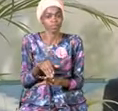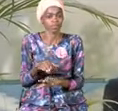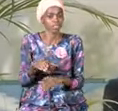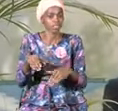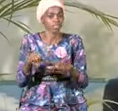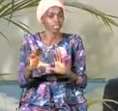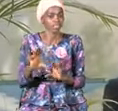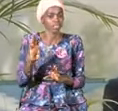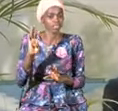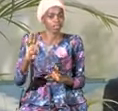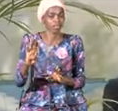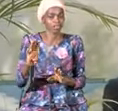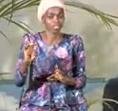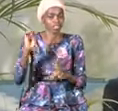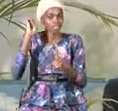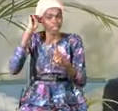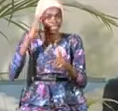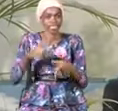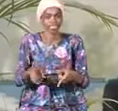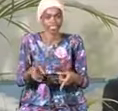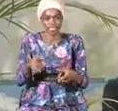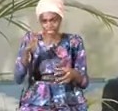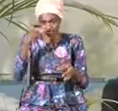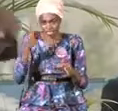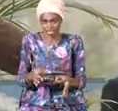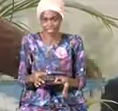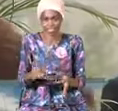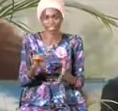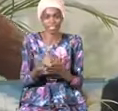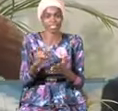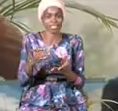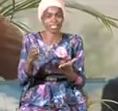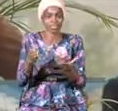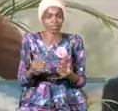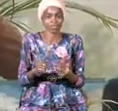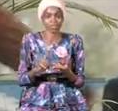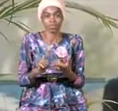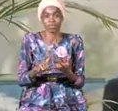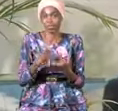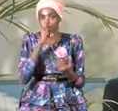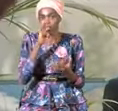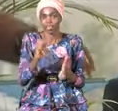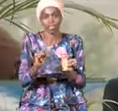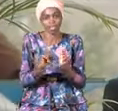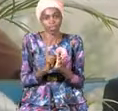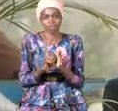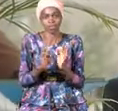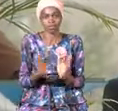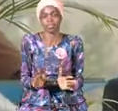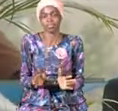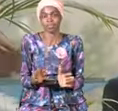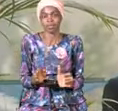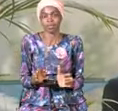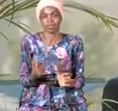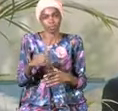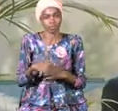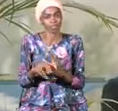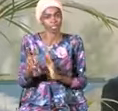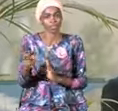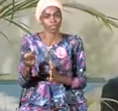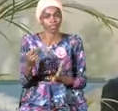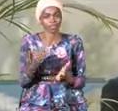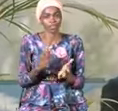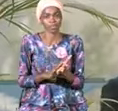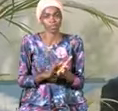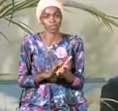I decided that I want to be an economist in the secondary school. But we had